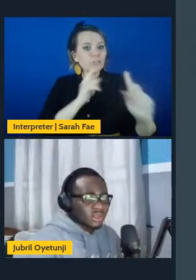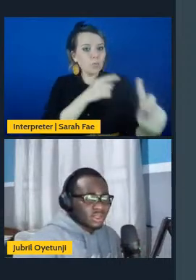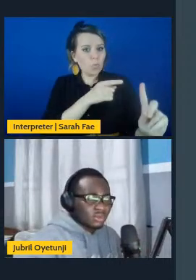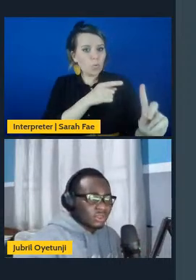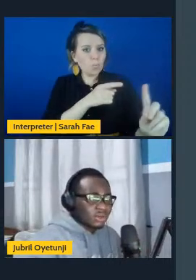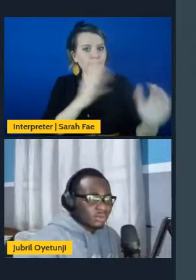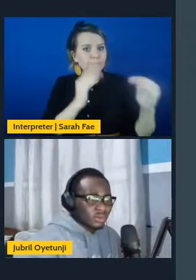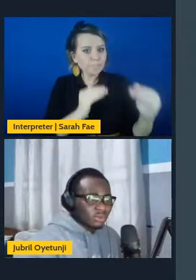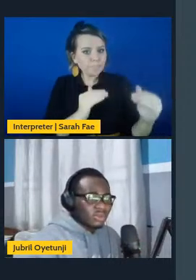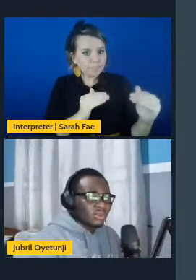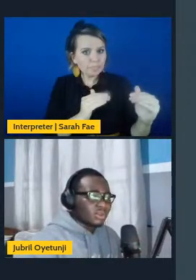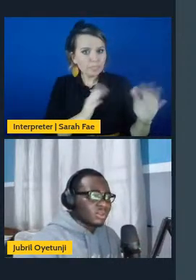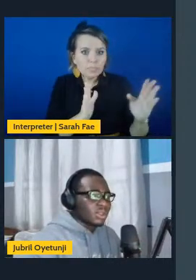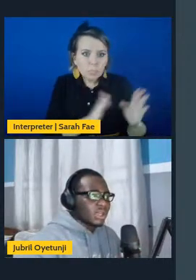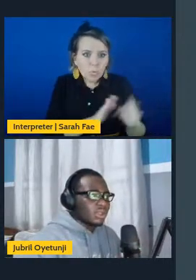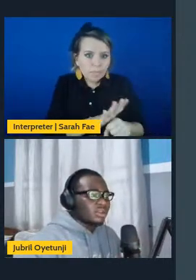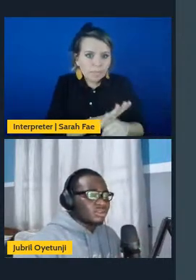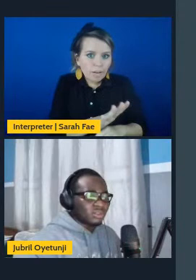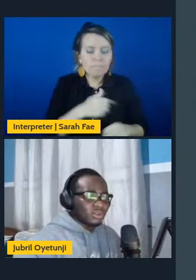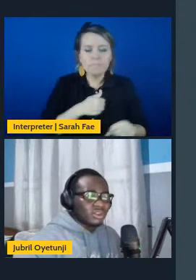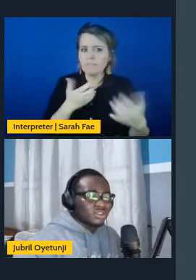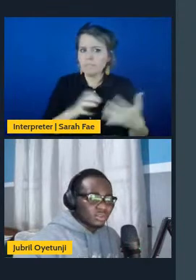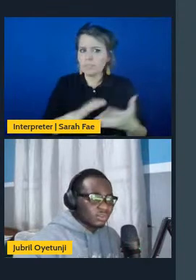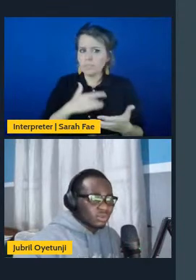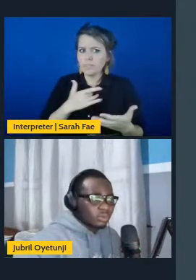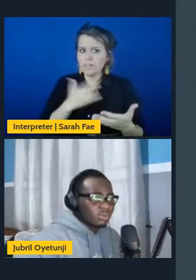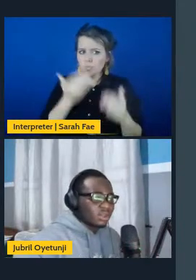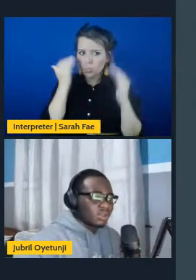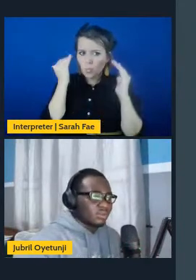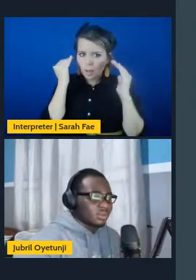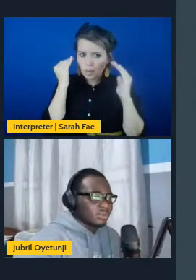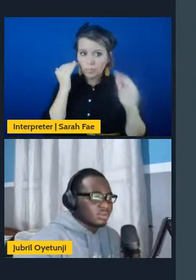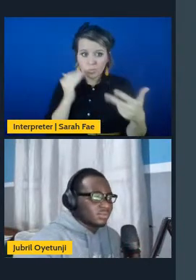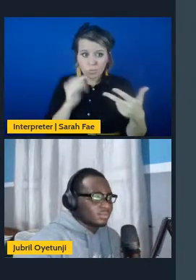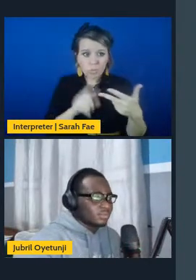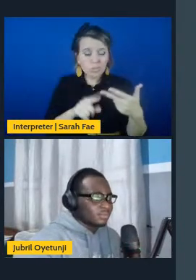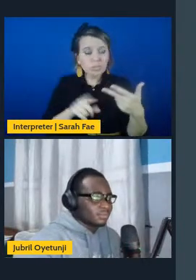don't get overwhelmed. And third, it should feel rewarding by the end of it.